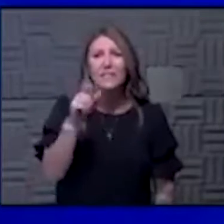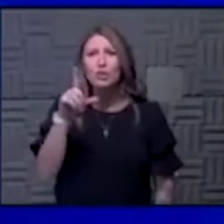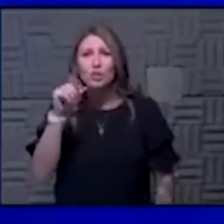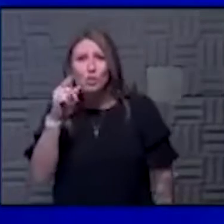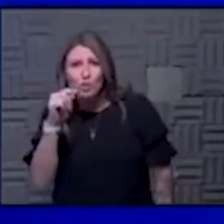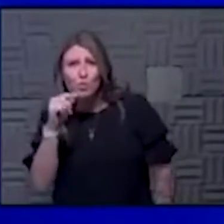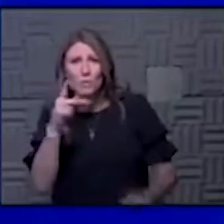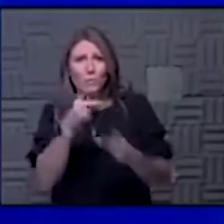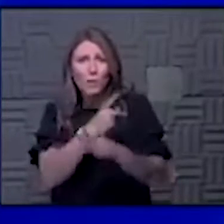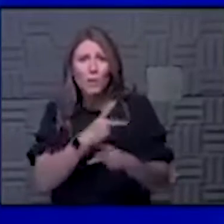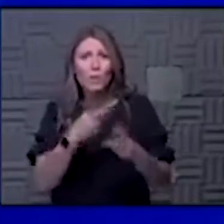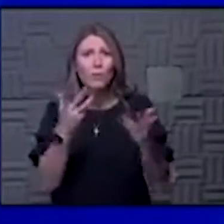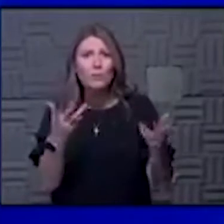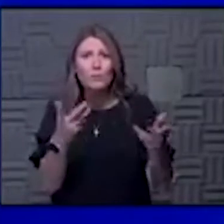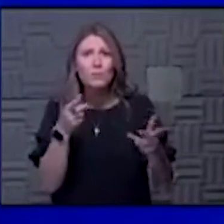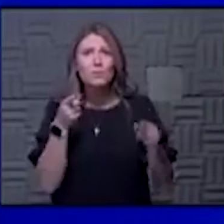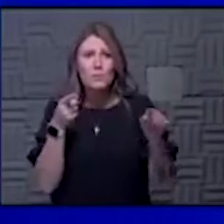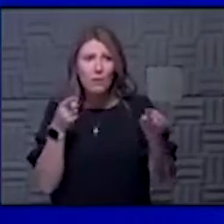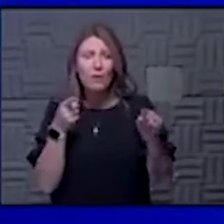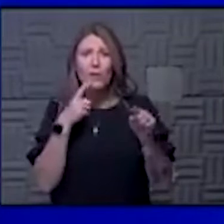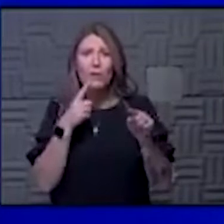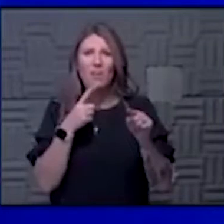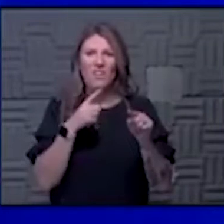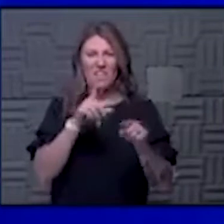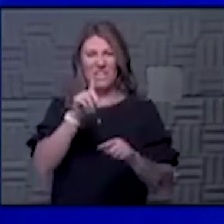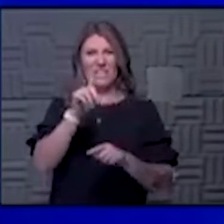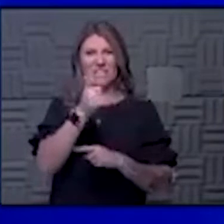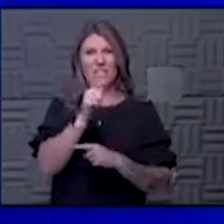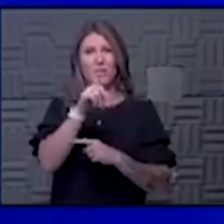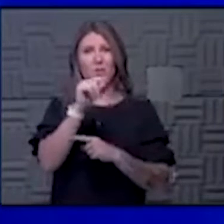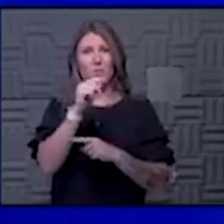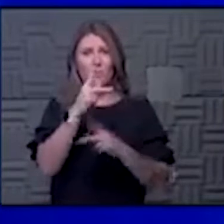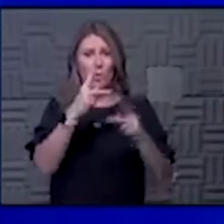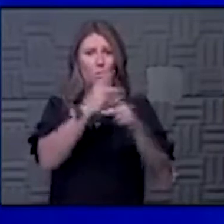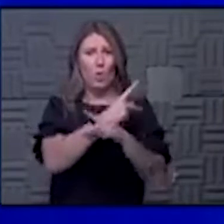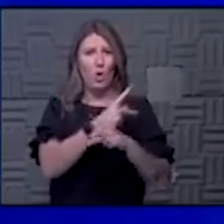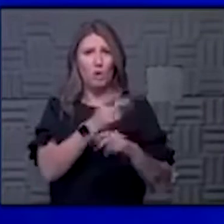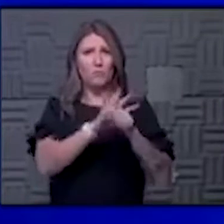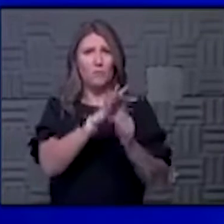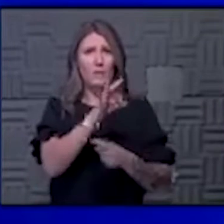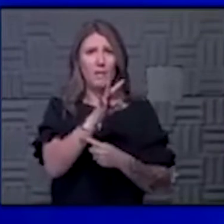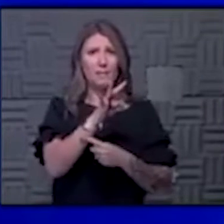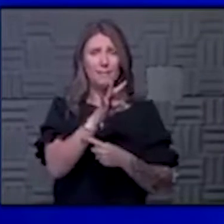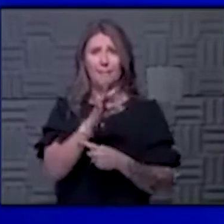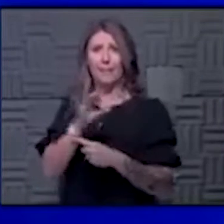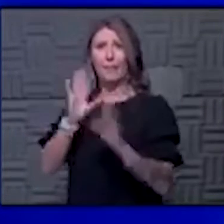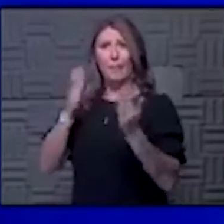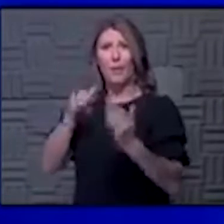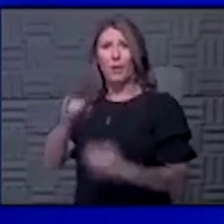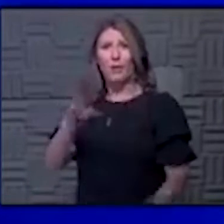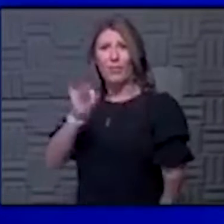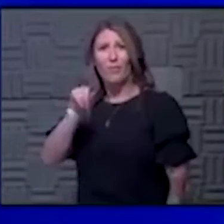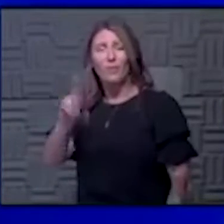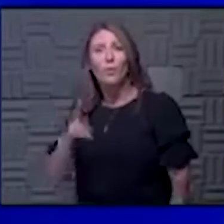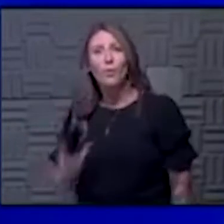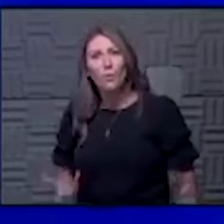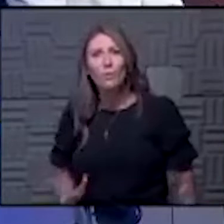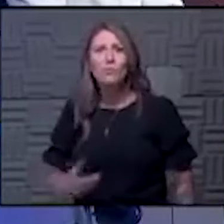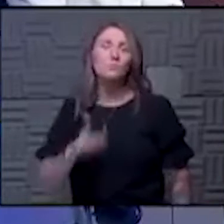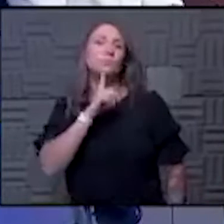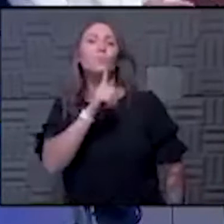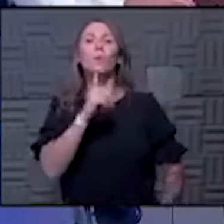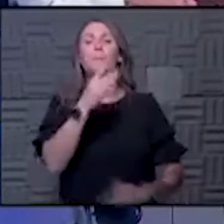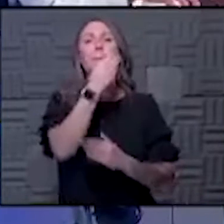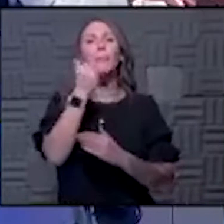about it like that, let's say that COVID is 10 to 20 times worse than influenza. That's probably pretty real. And I think the best